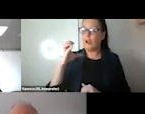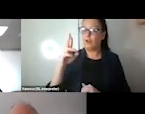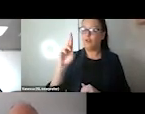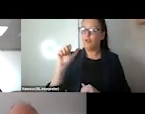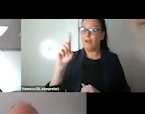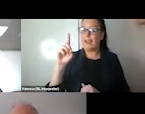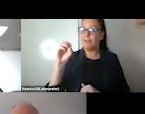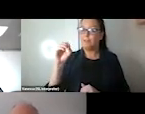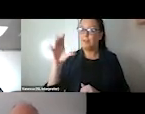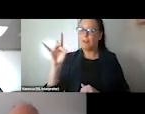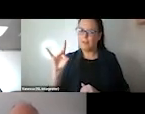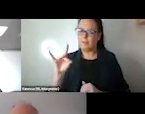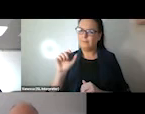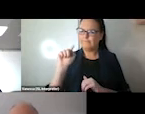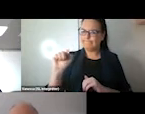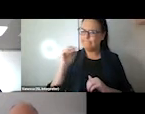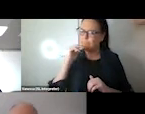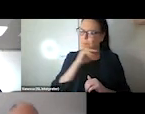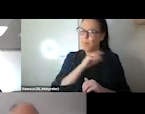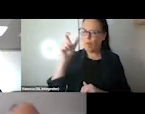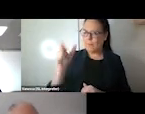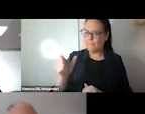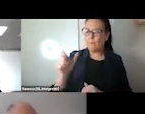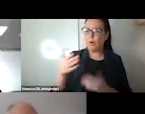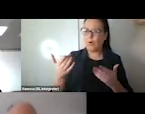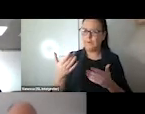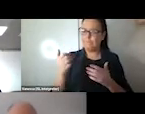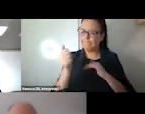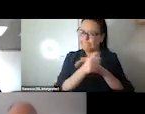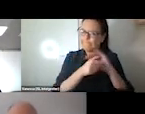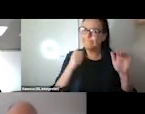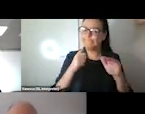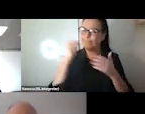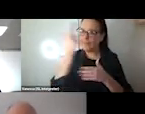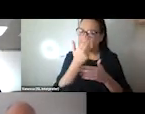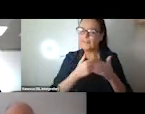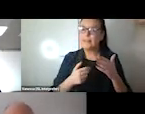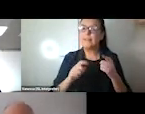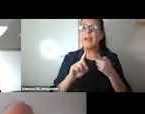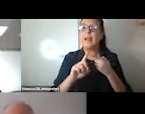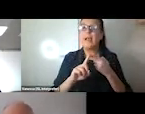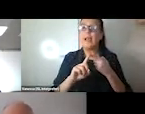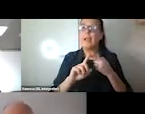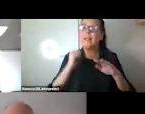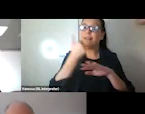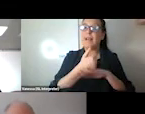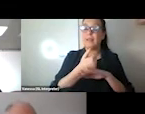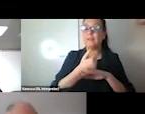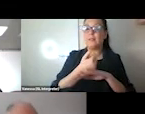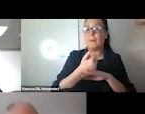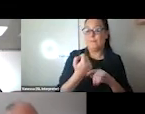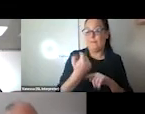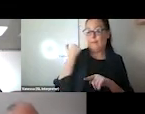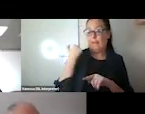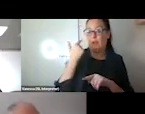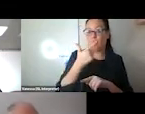Universal Design, a statutory body established by the Irish government in 2007.